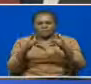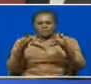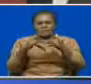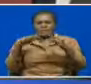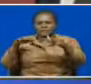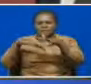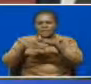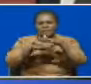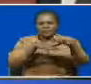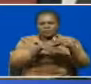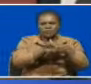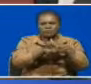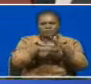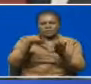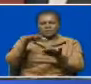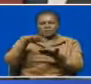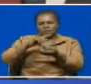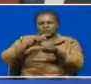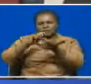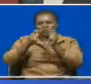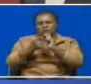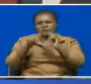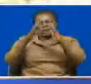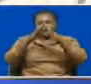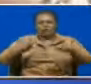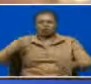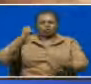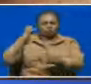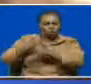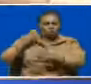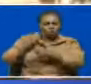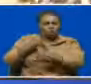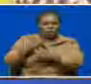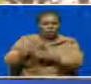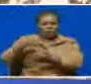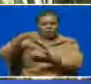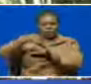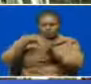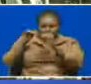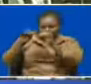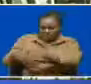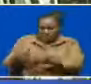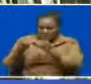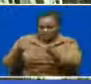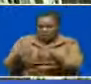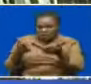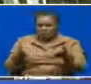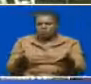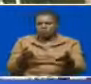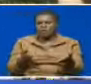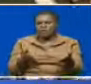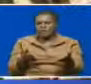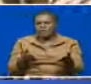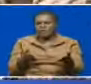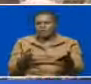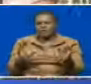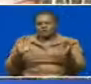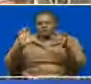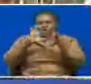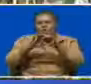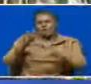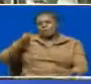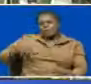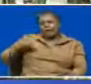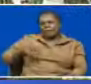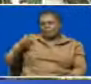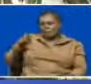their teenage son has been replaced by house chores, including gardening. Today, Mugisa joins his mother